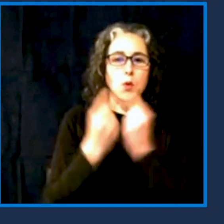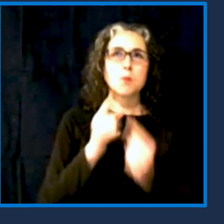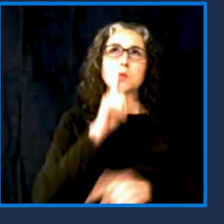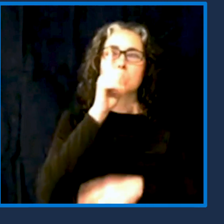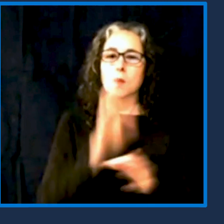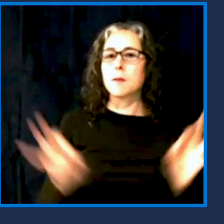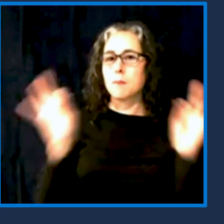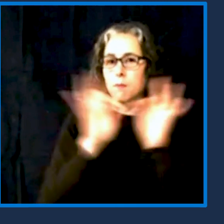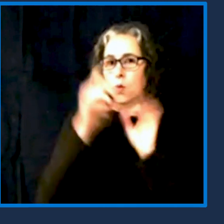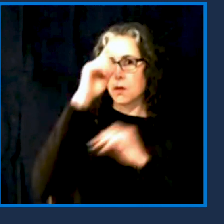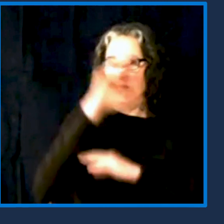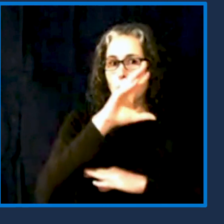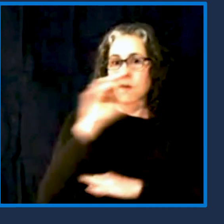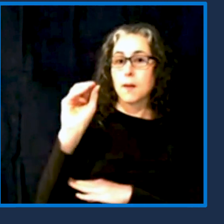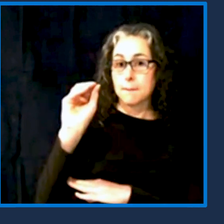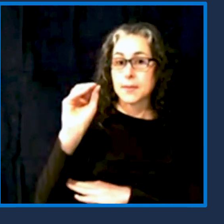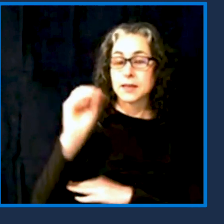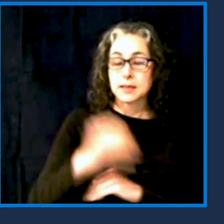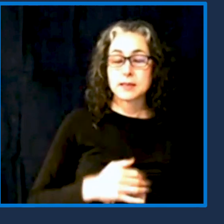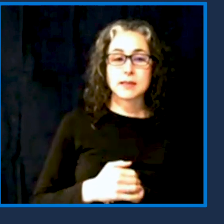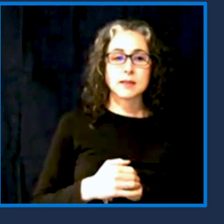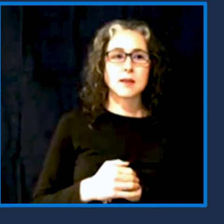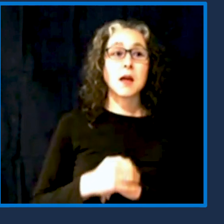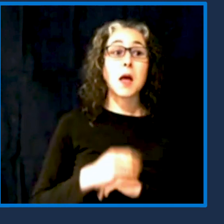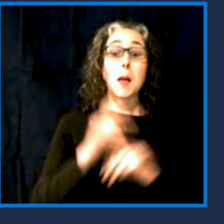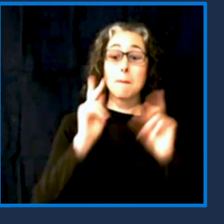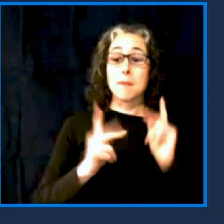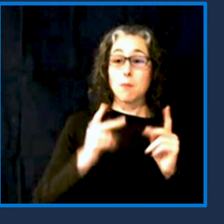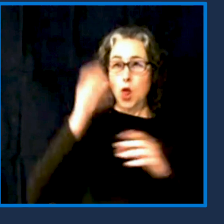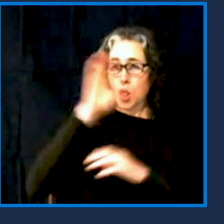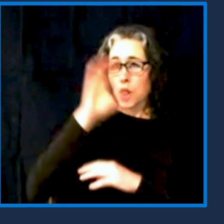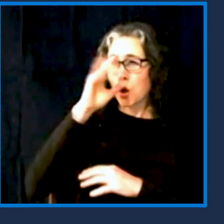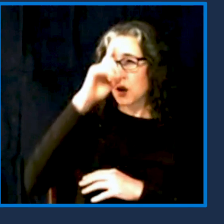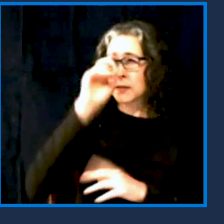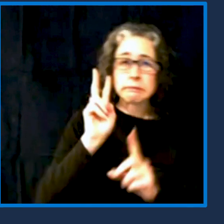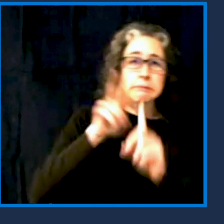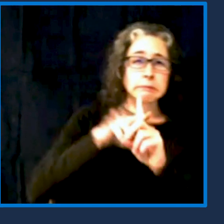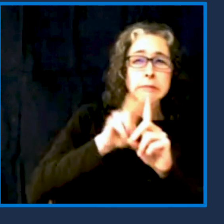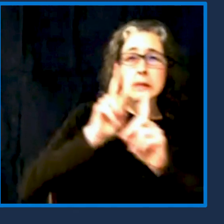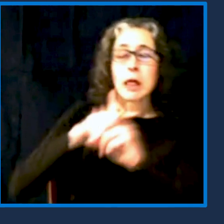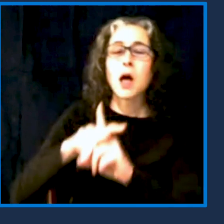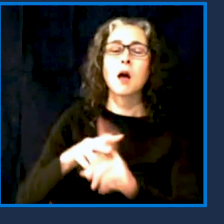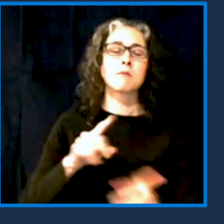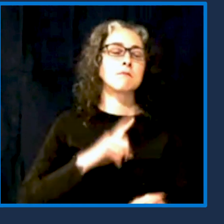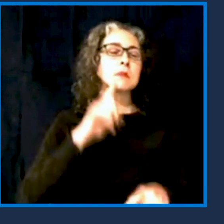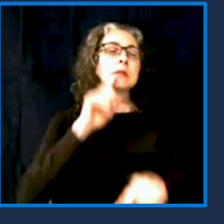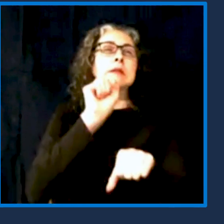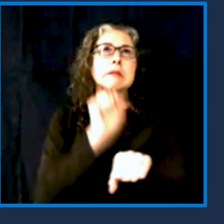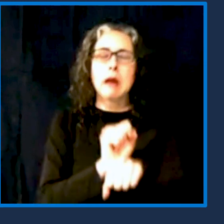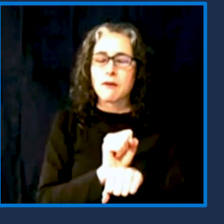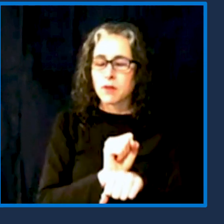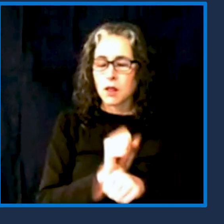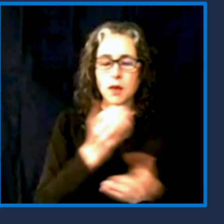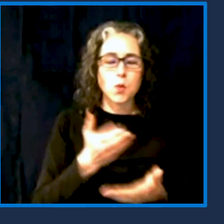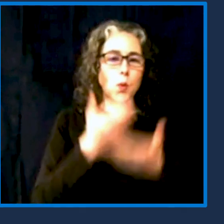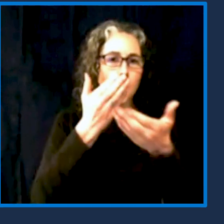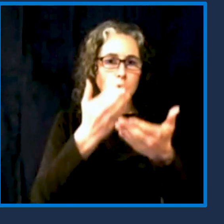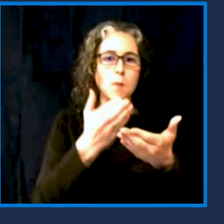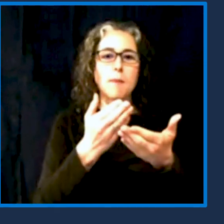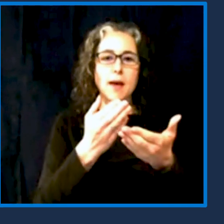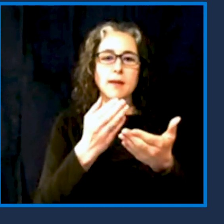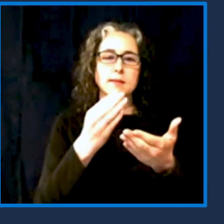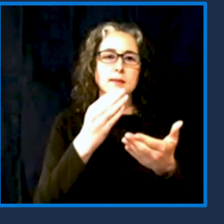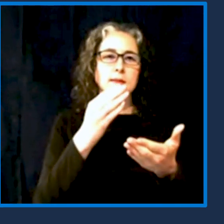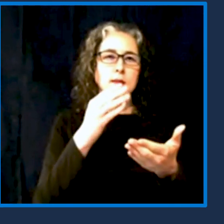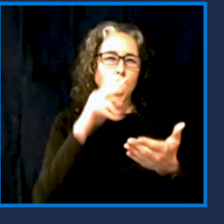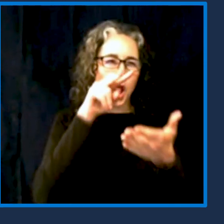within companies. As somebody who's looking for a job, I would definitely recommend looking into the culture with the